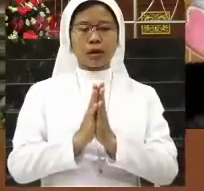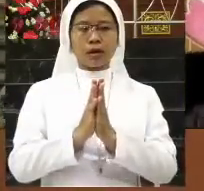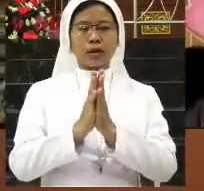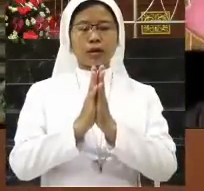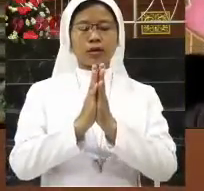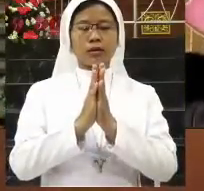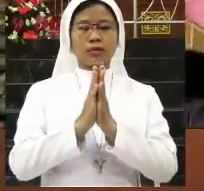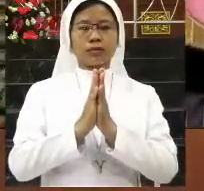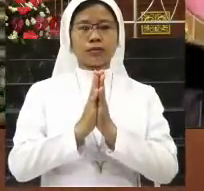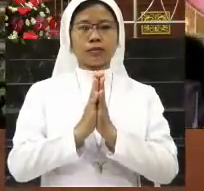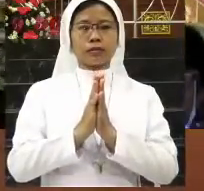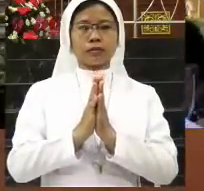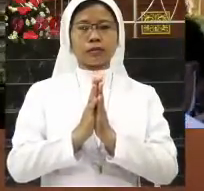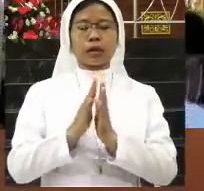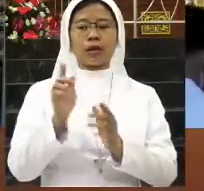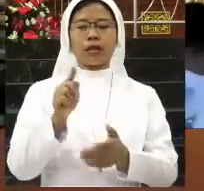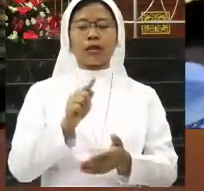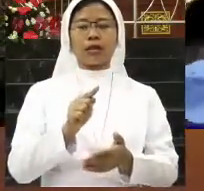suspiramus